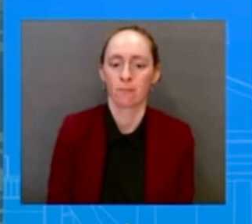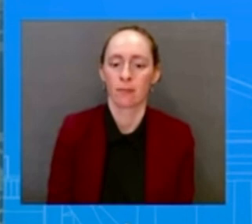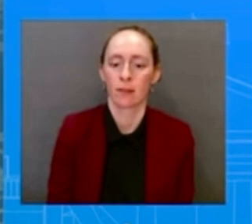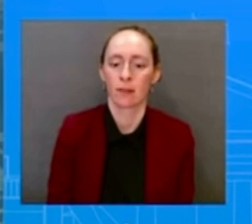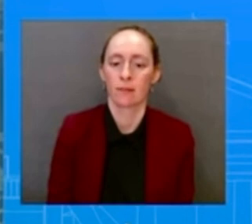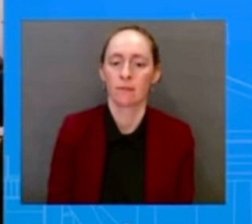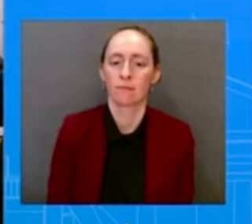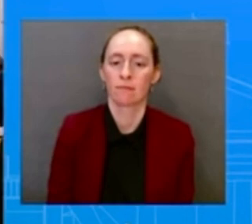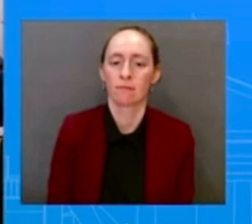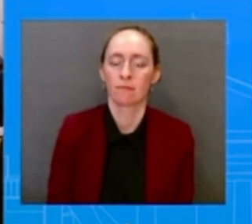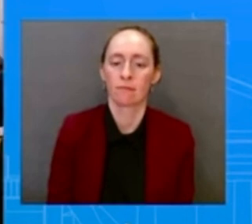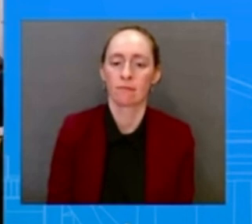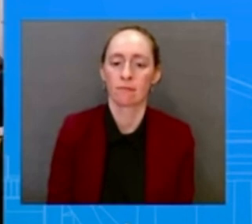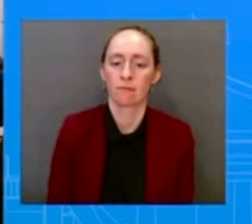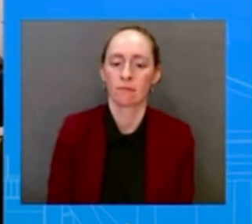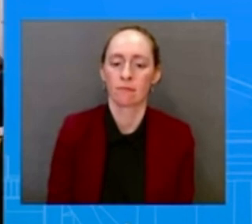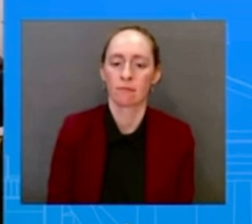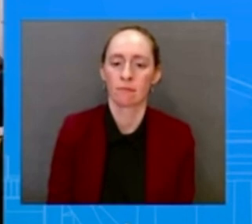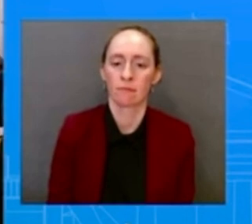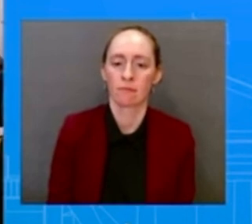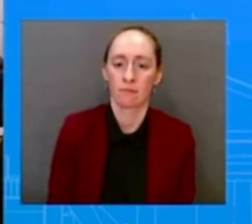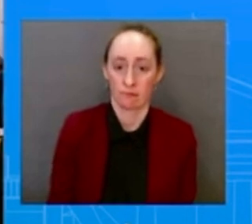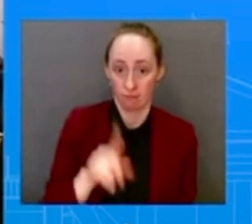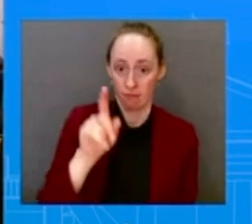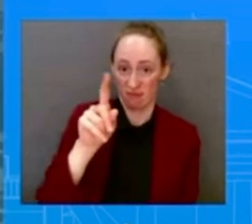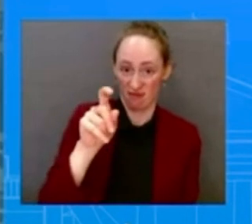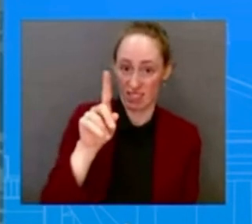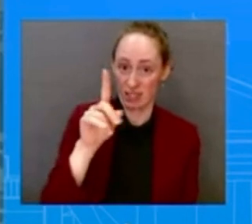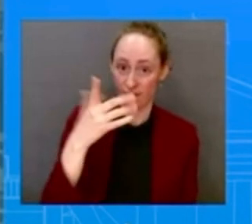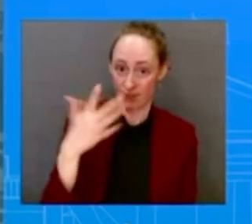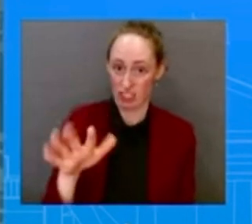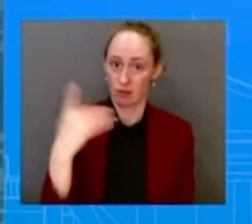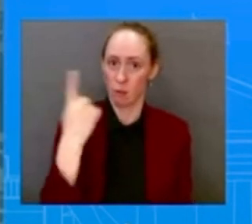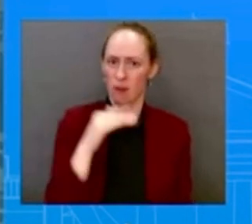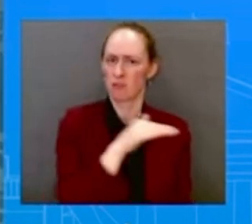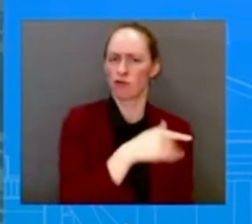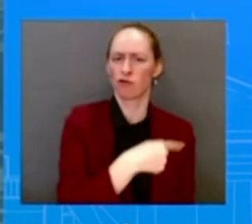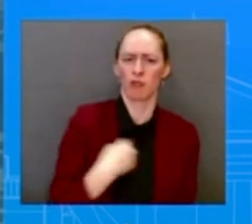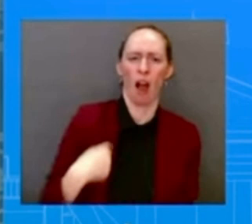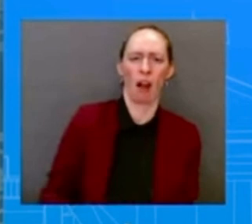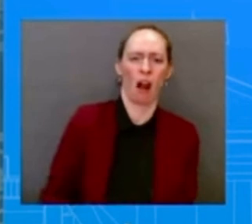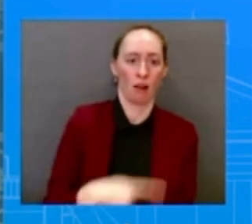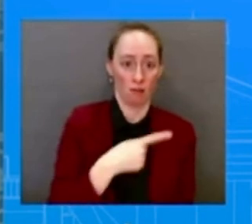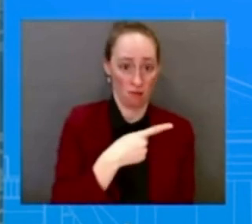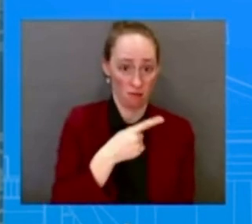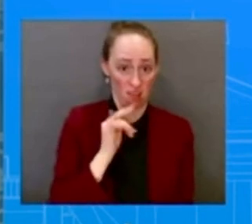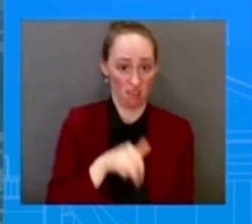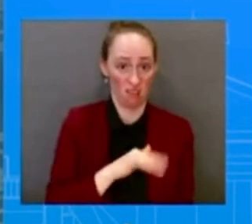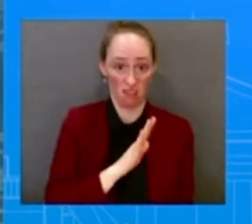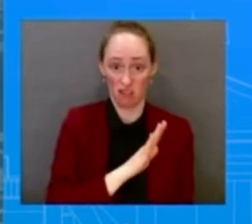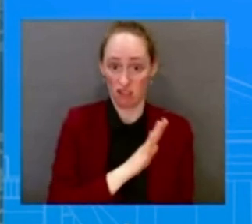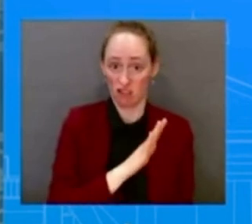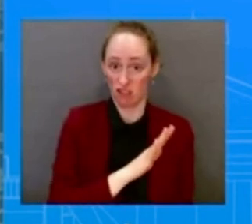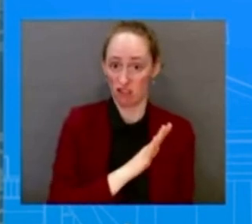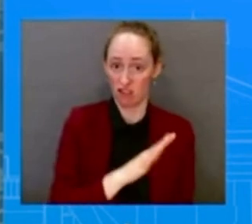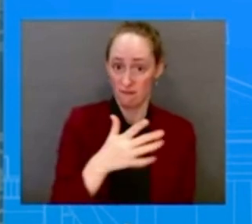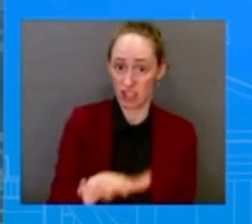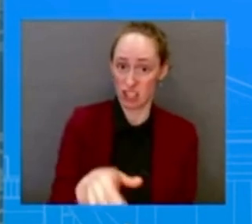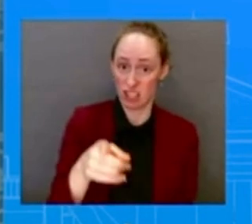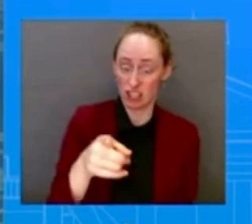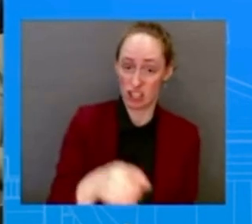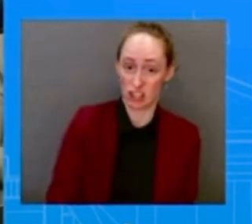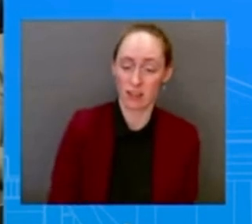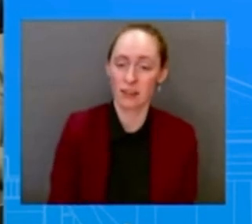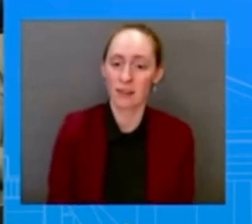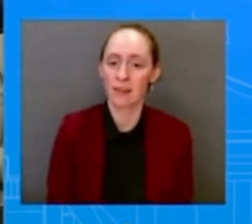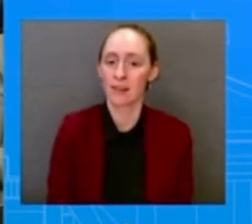Chinese to see whether they will claim this new object? I know of no outreach this afternoon to the Chinese government about this. The